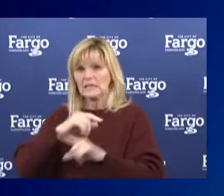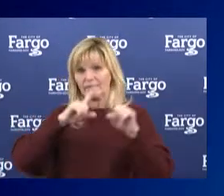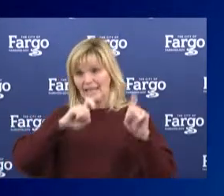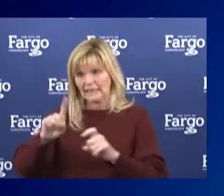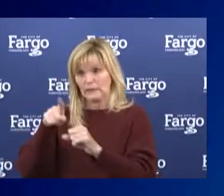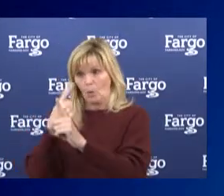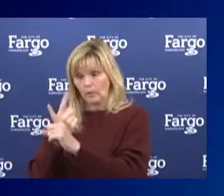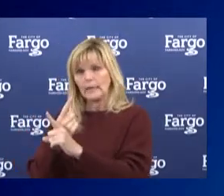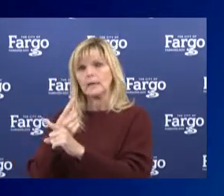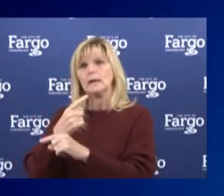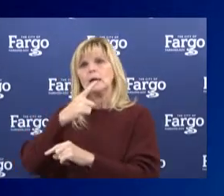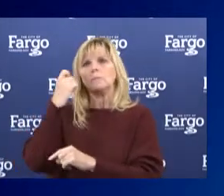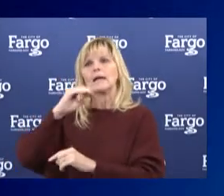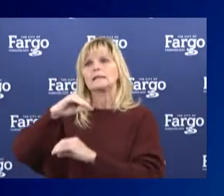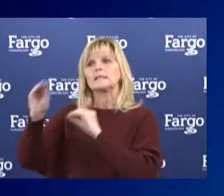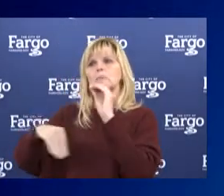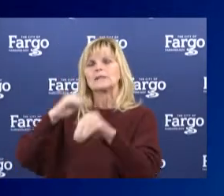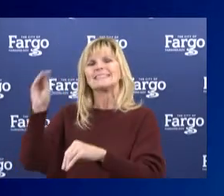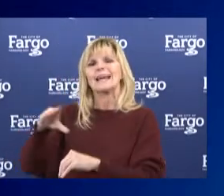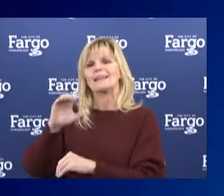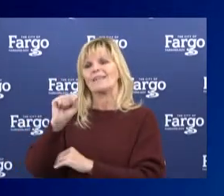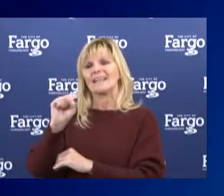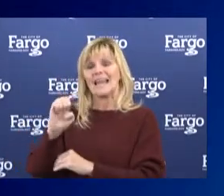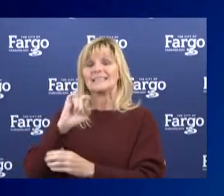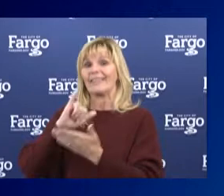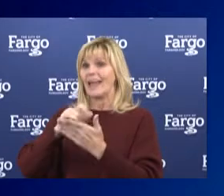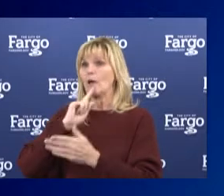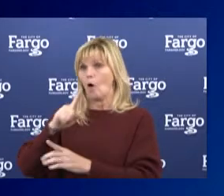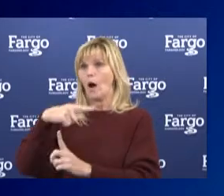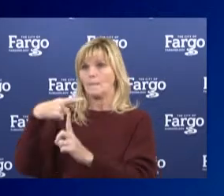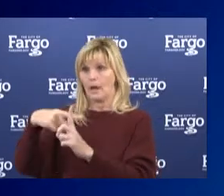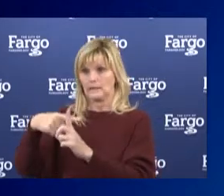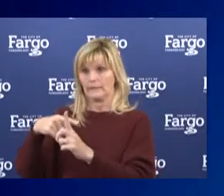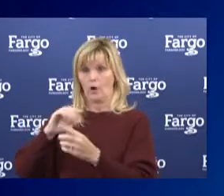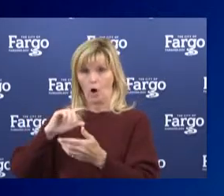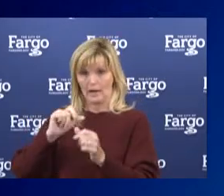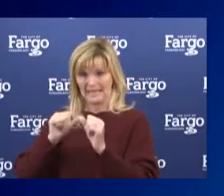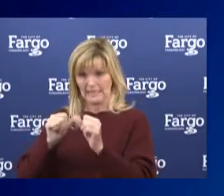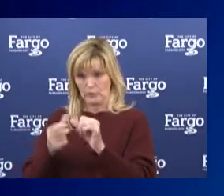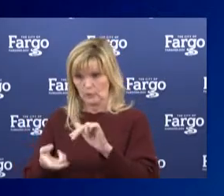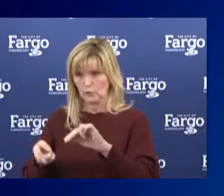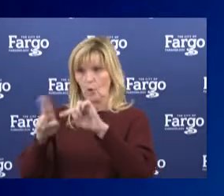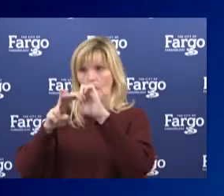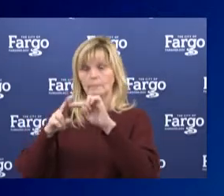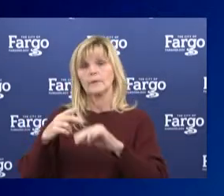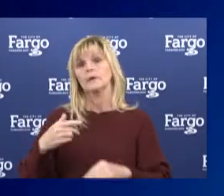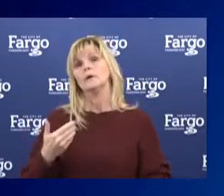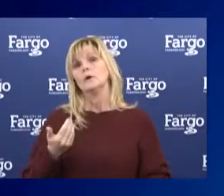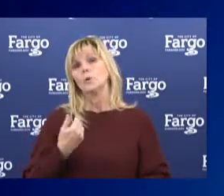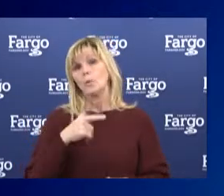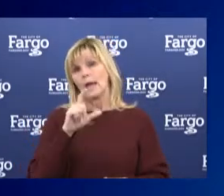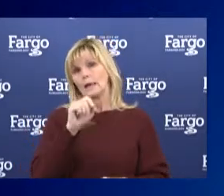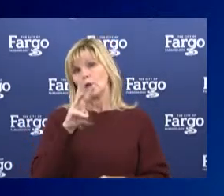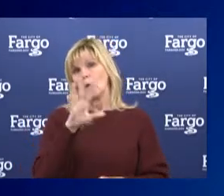alone is because the percent of the cases that are positive is steadily going up. We had gotten to a low of